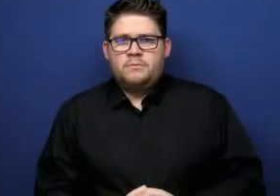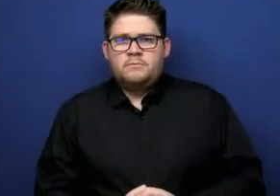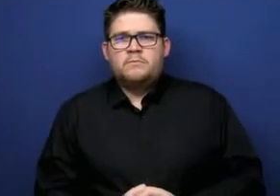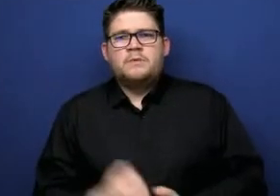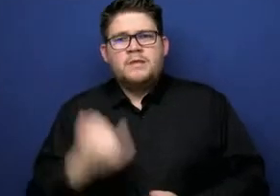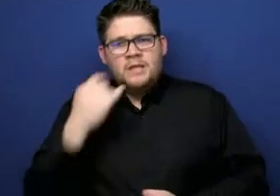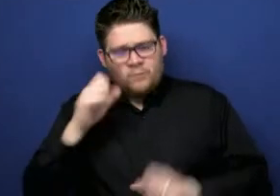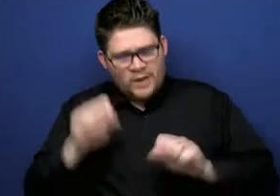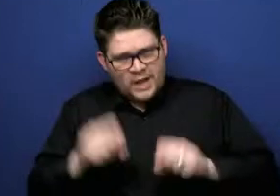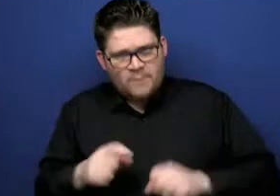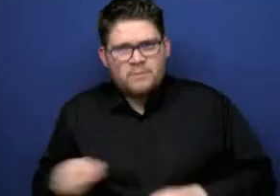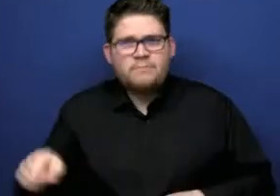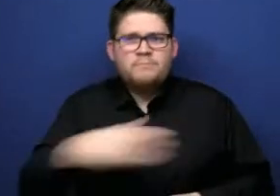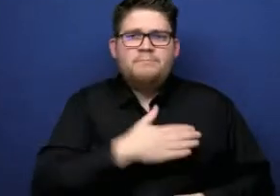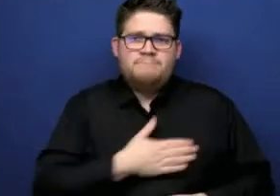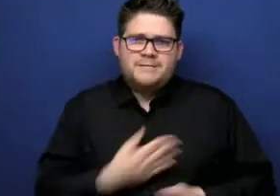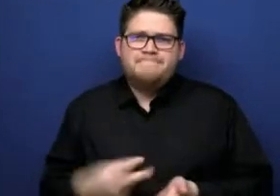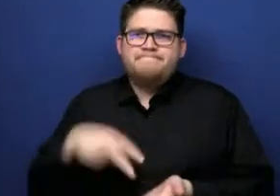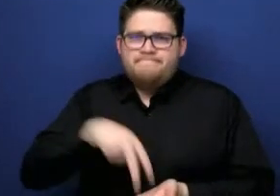El Malei